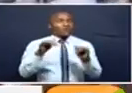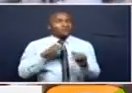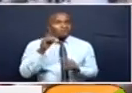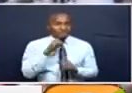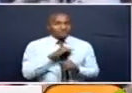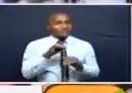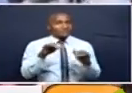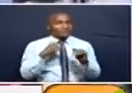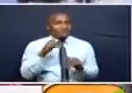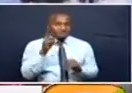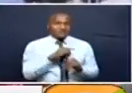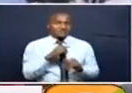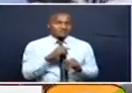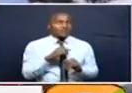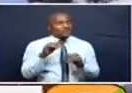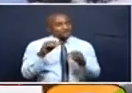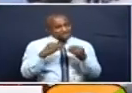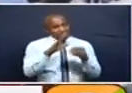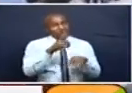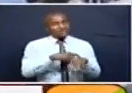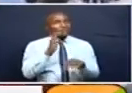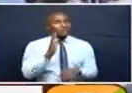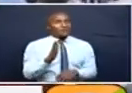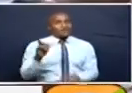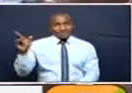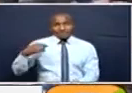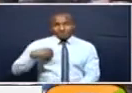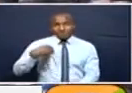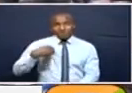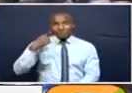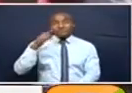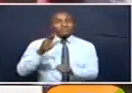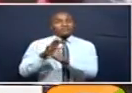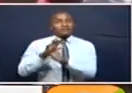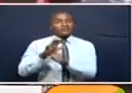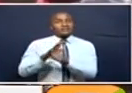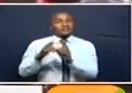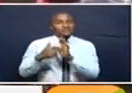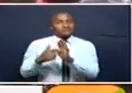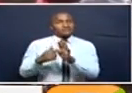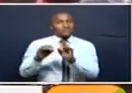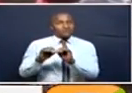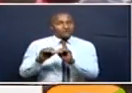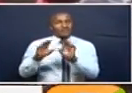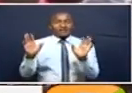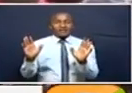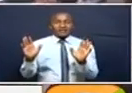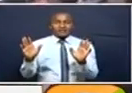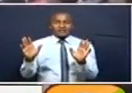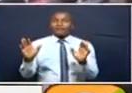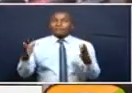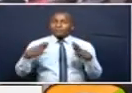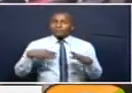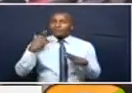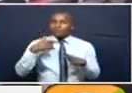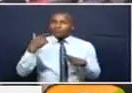Let me finish. Have been brought. You'll get your chance. That uniform you see throughout the crowd is indicative of a crowd of people who have been